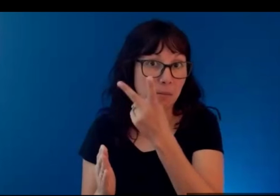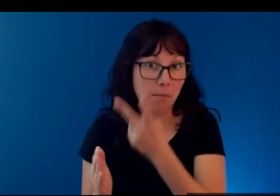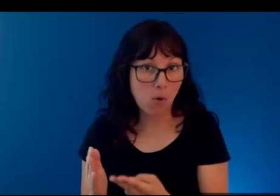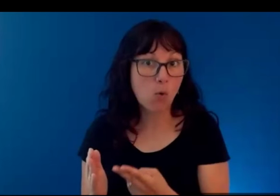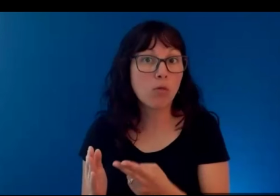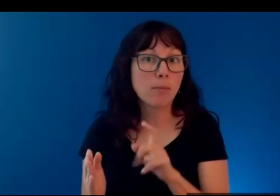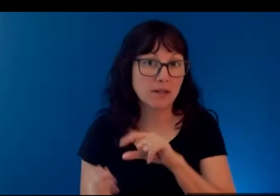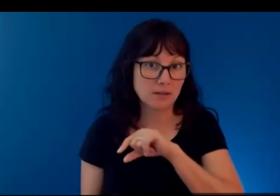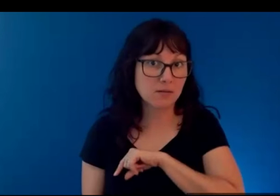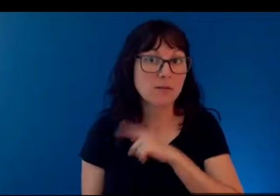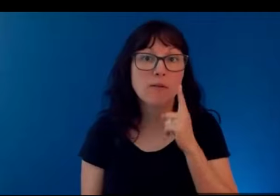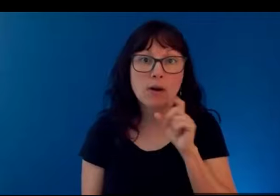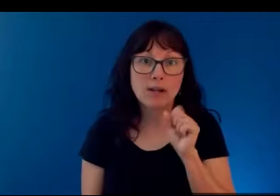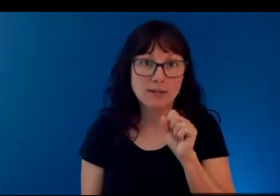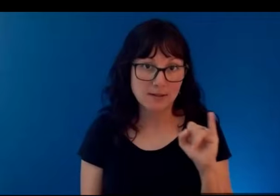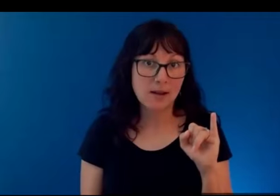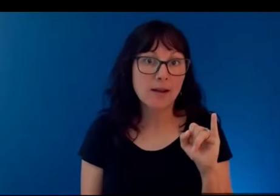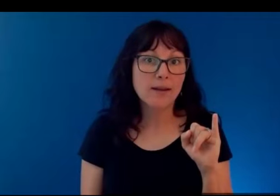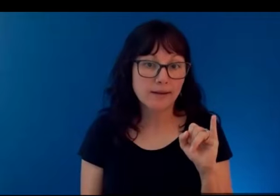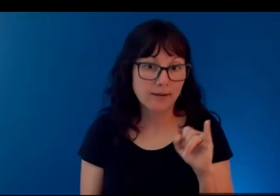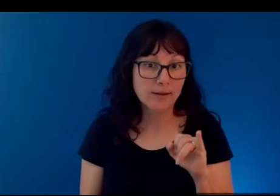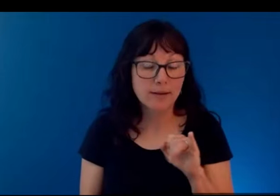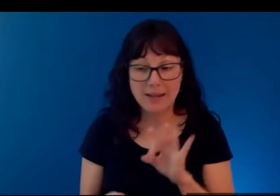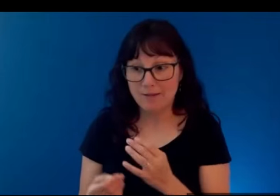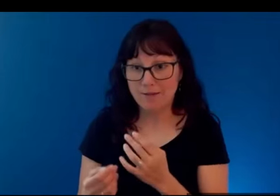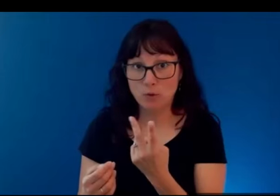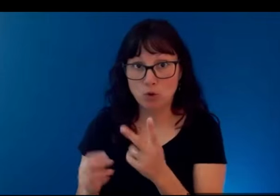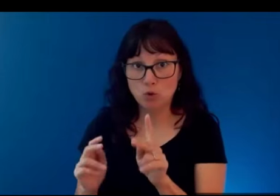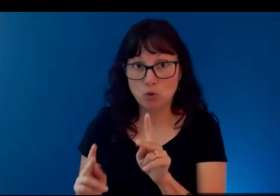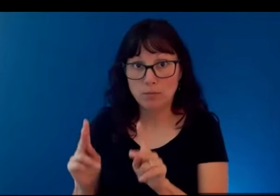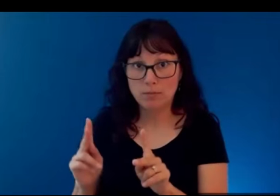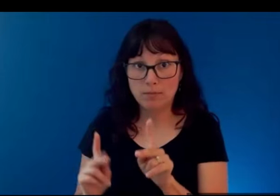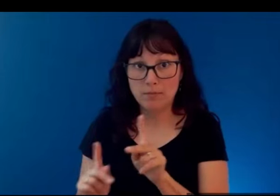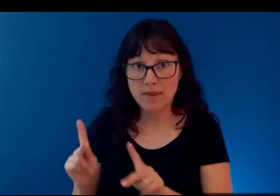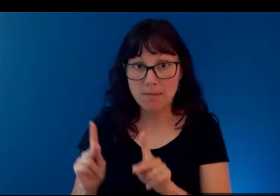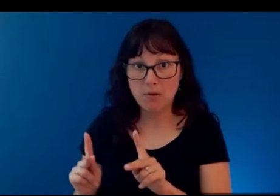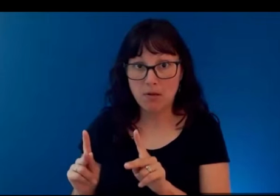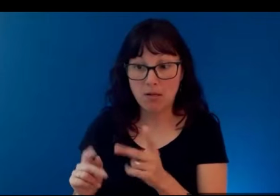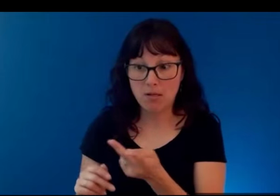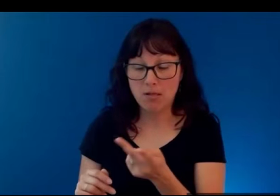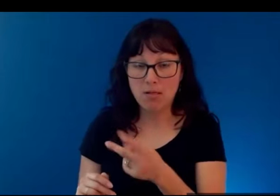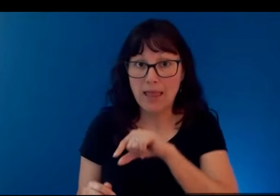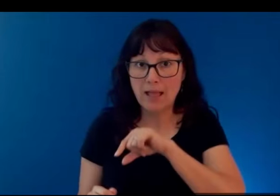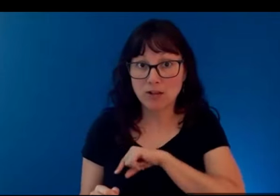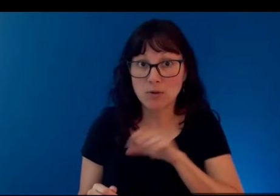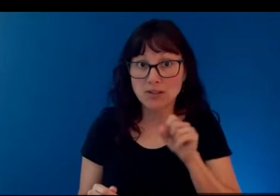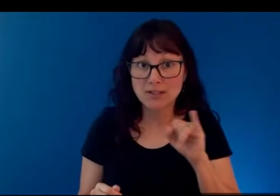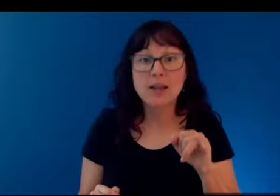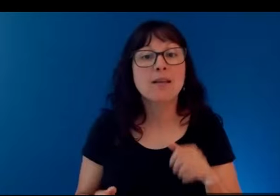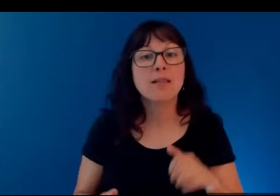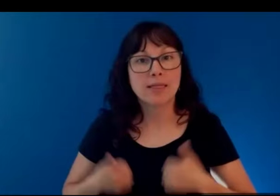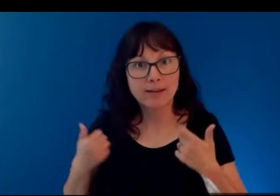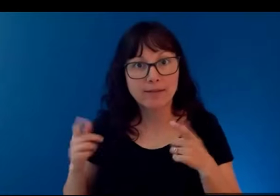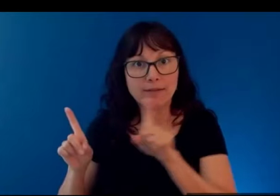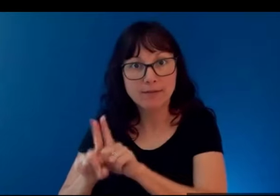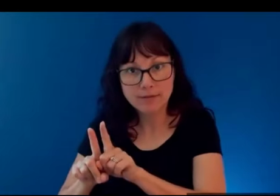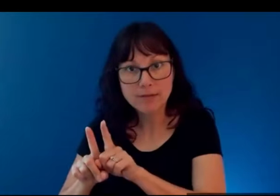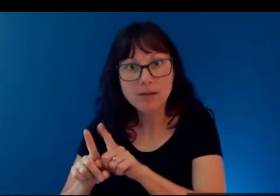be eligible for SSI. So if two people who are eligible for SSI live together